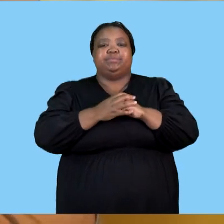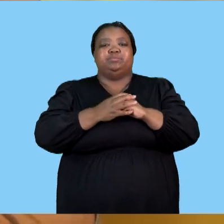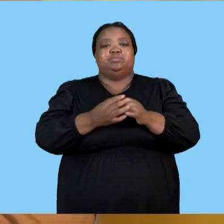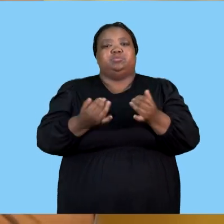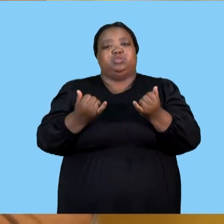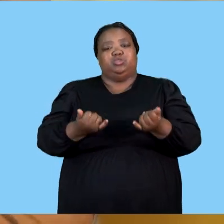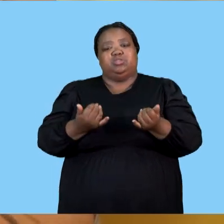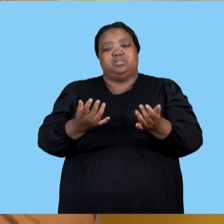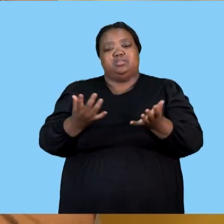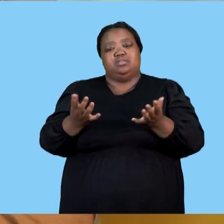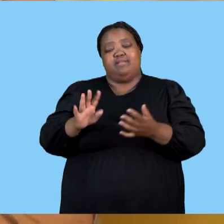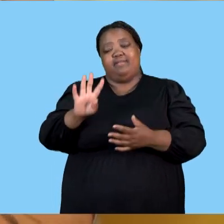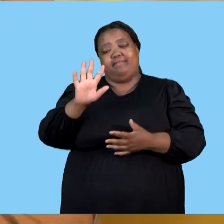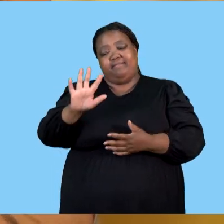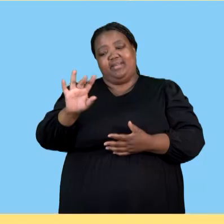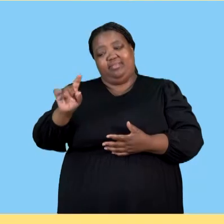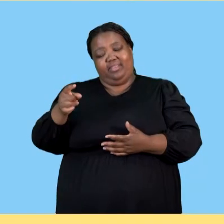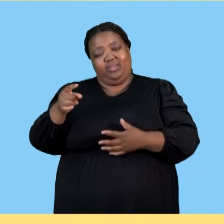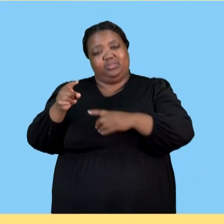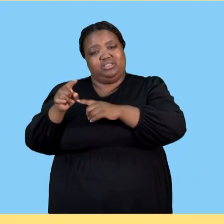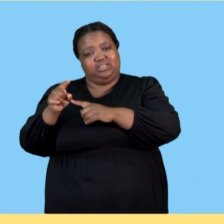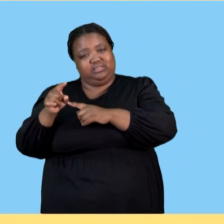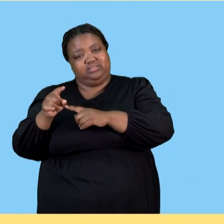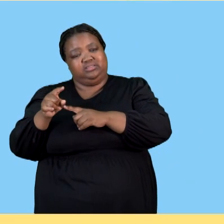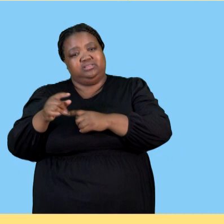direct. So we'll take the 5,000.